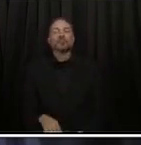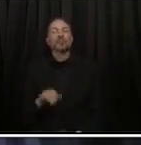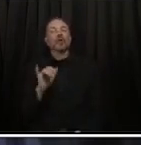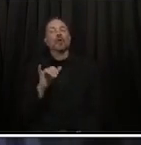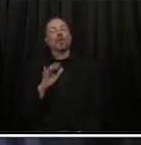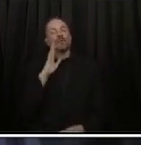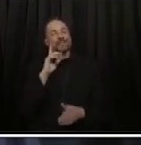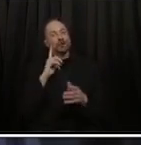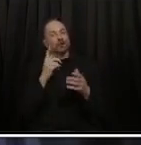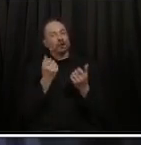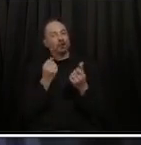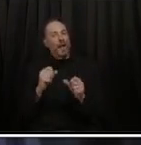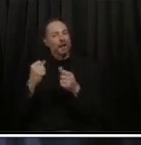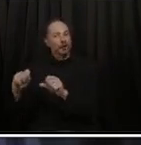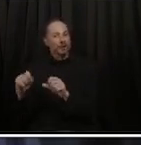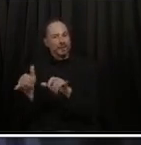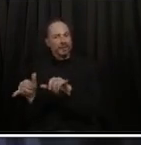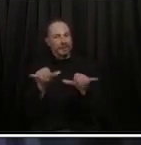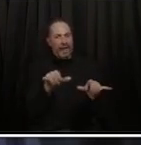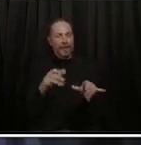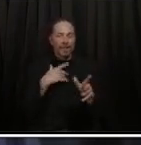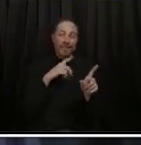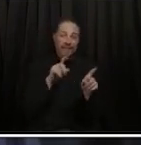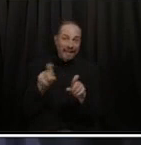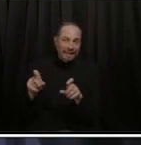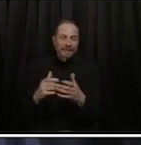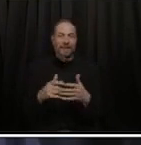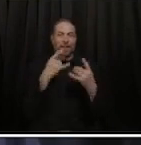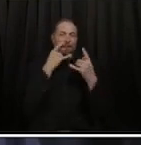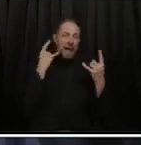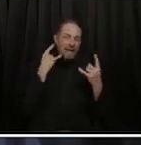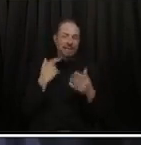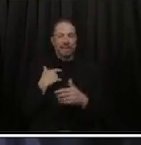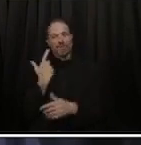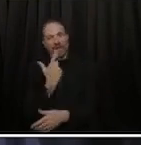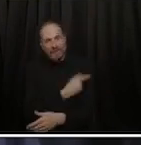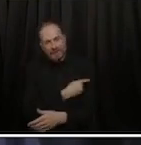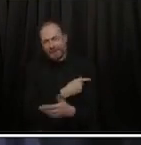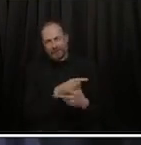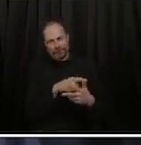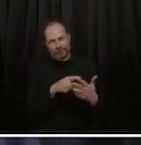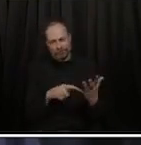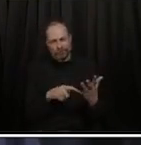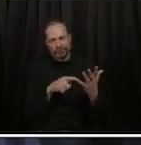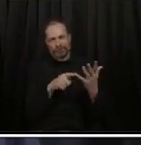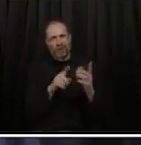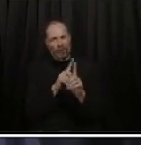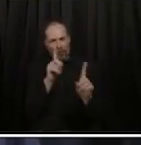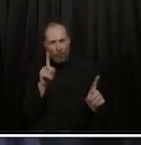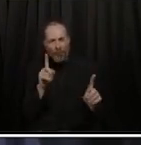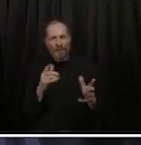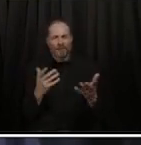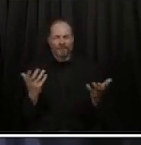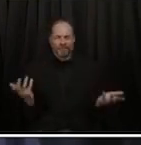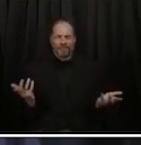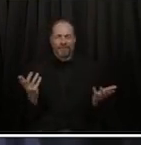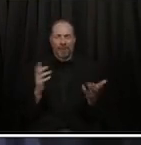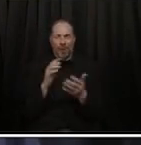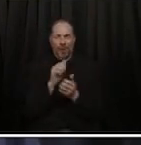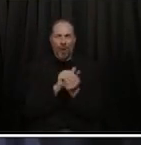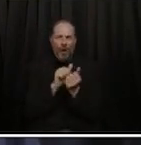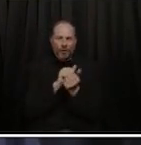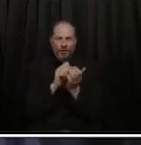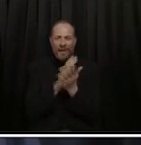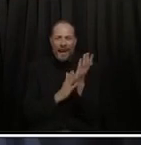are the same. So getting tested, wearing a mask, certainly getting vaccinated, all of those things that we've been doing, physical distancing, washing your